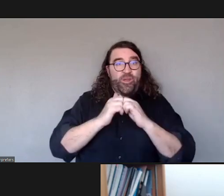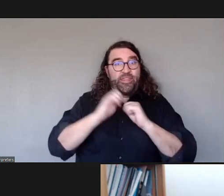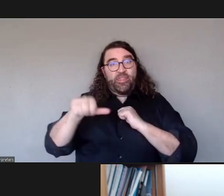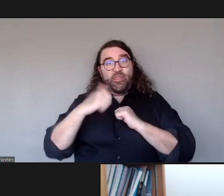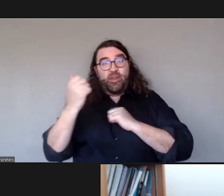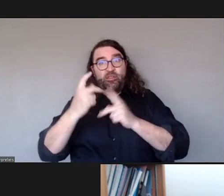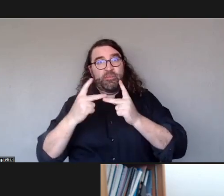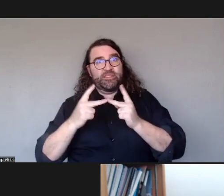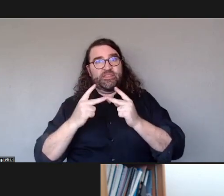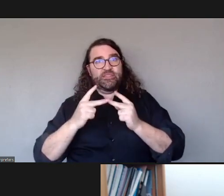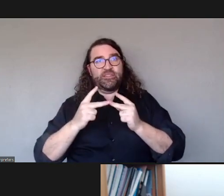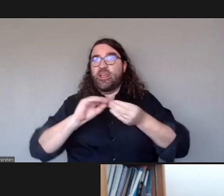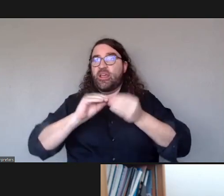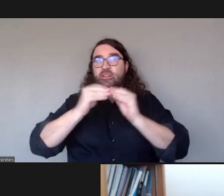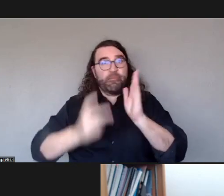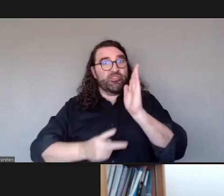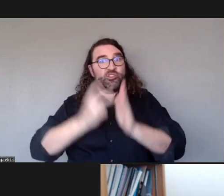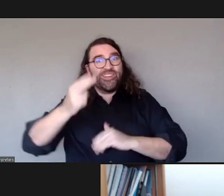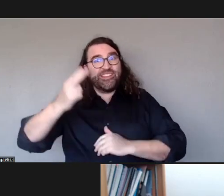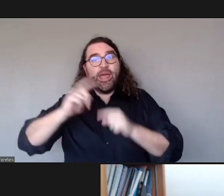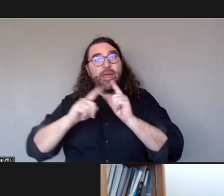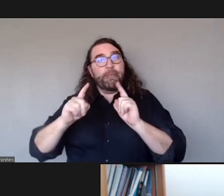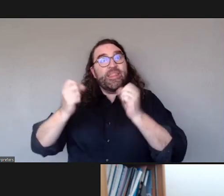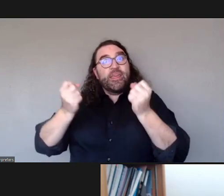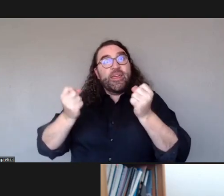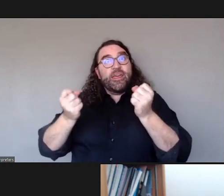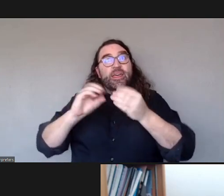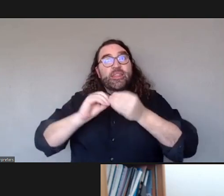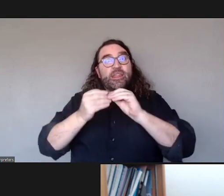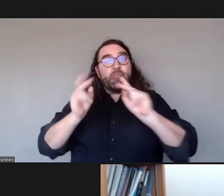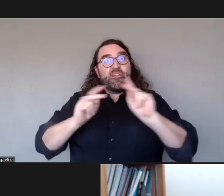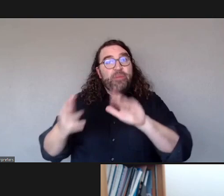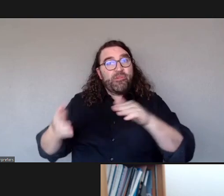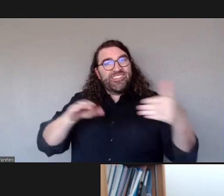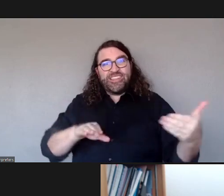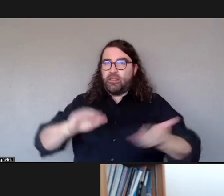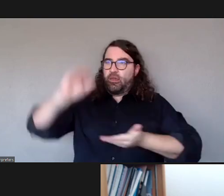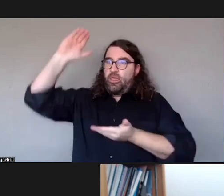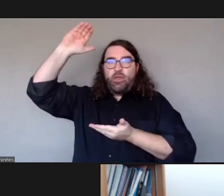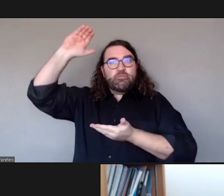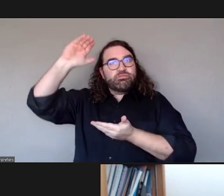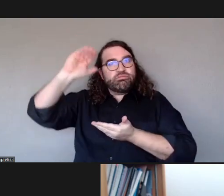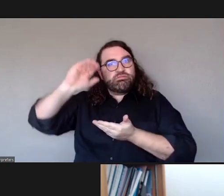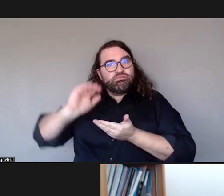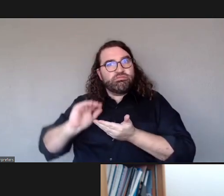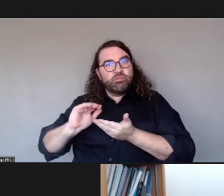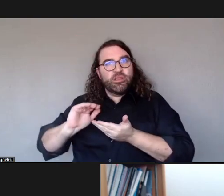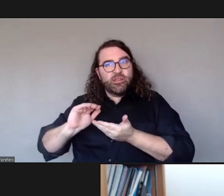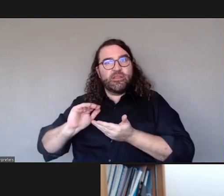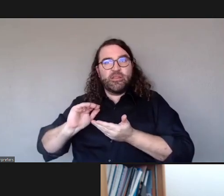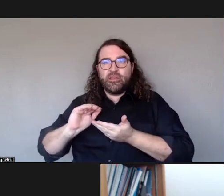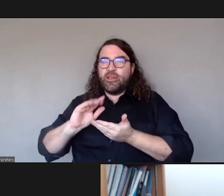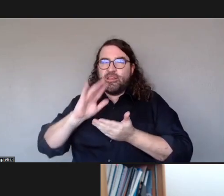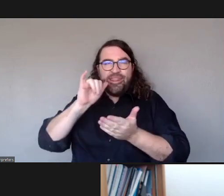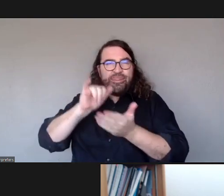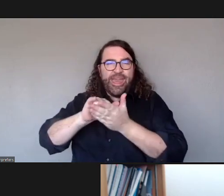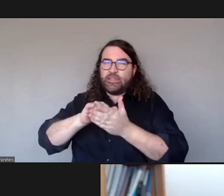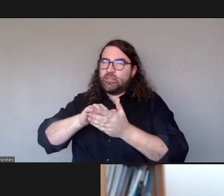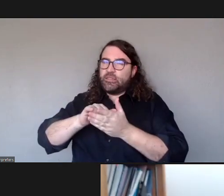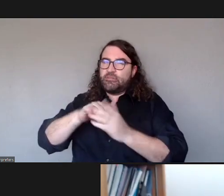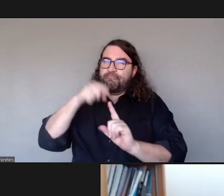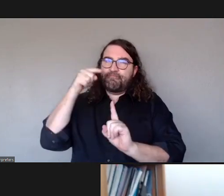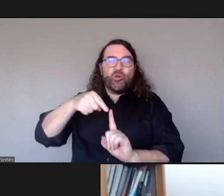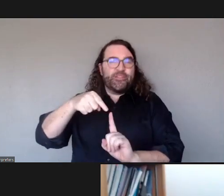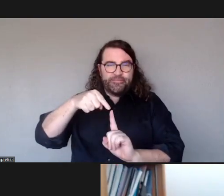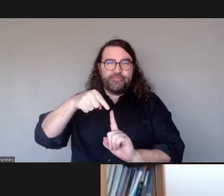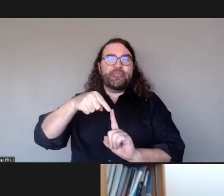as high, but our deaths are only a fraction, our hospitalizations are only a fraction. And that's really the sticking point for